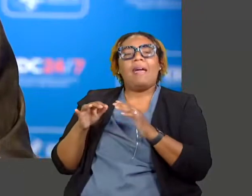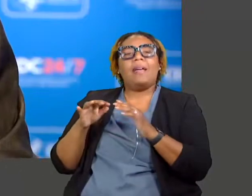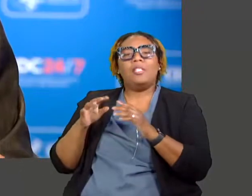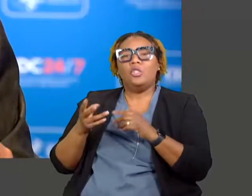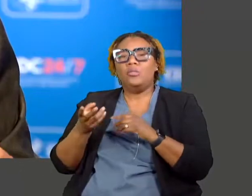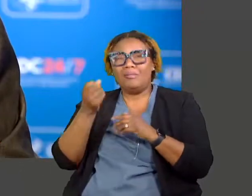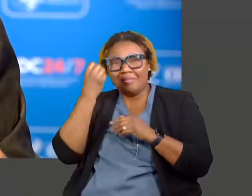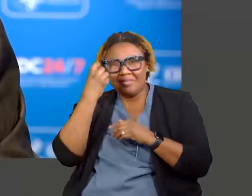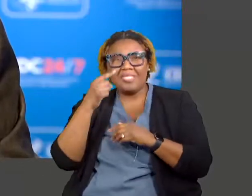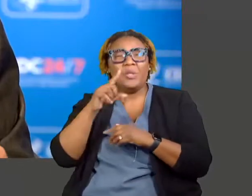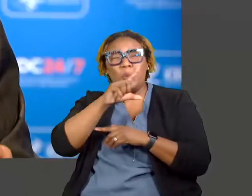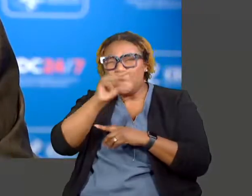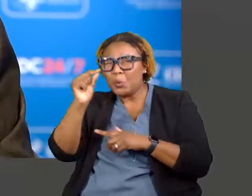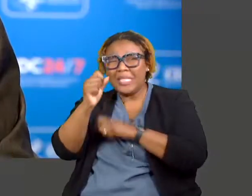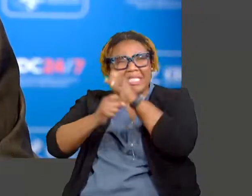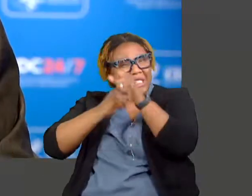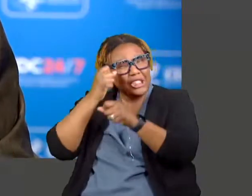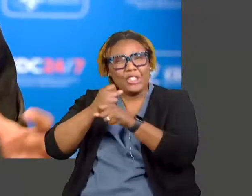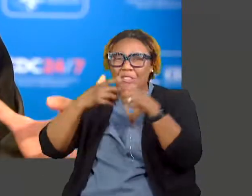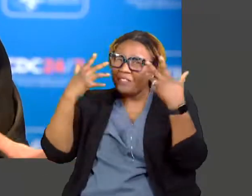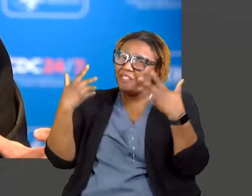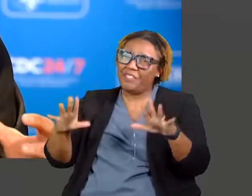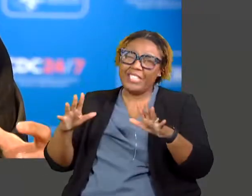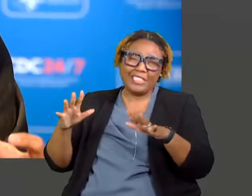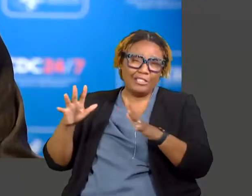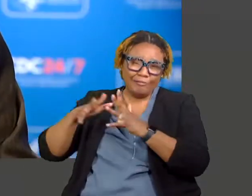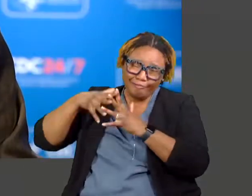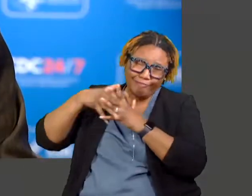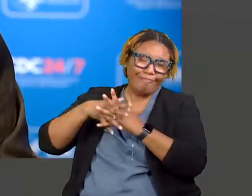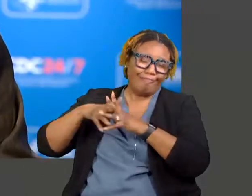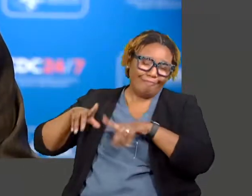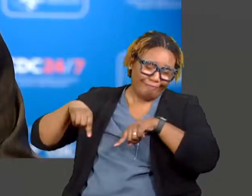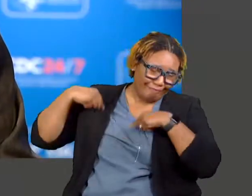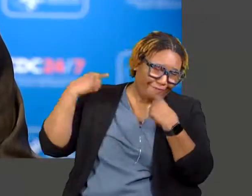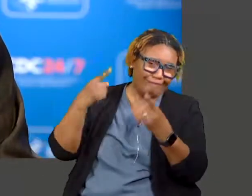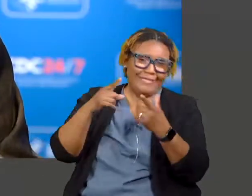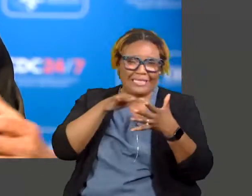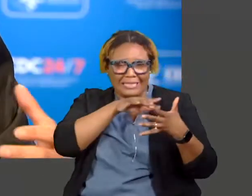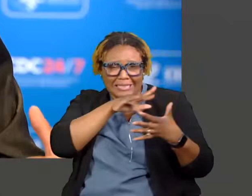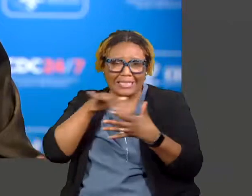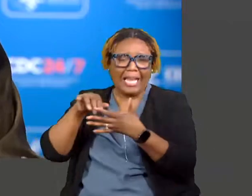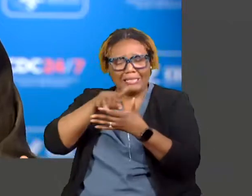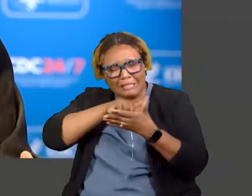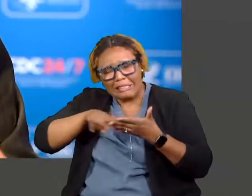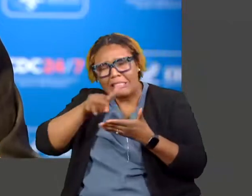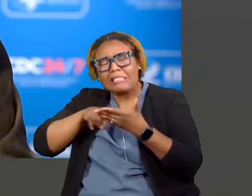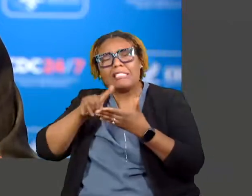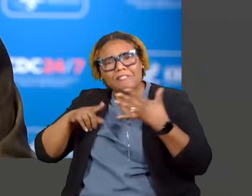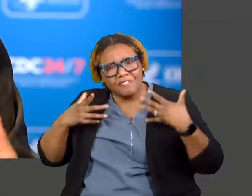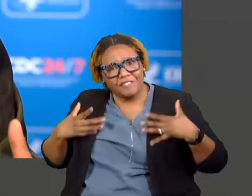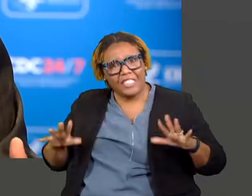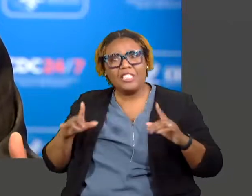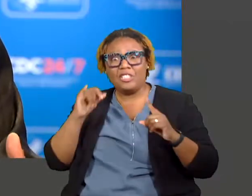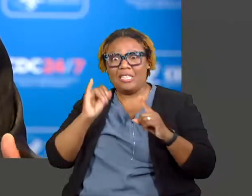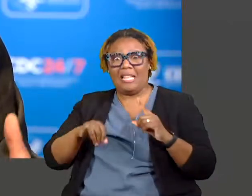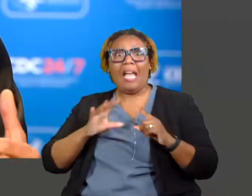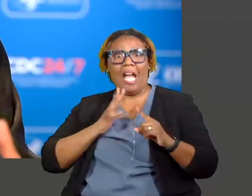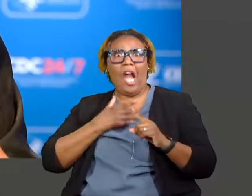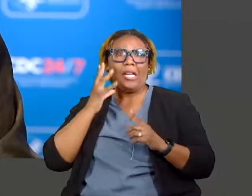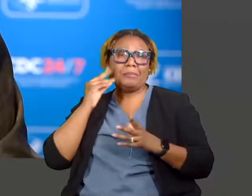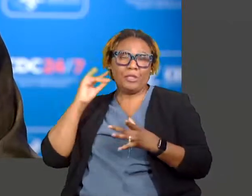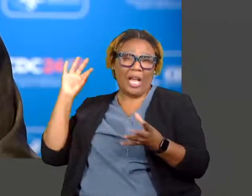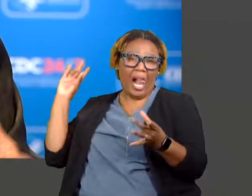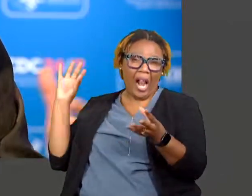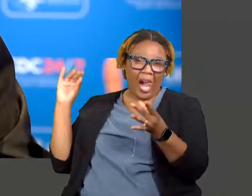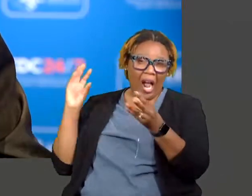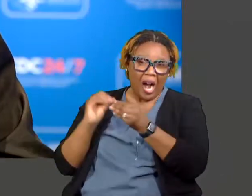2 decades of sustained investment, coupled with the playbook that we have based on the experience working on this for decades, puts